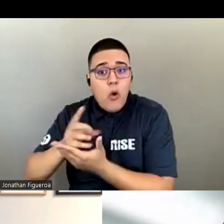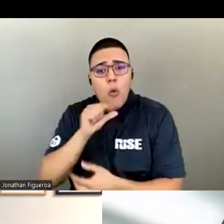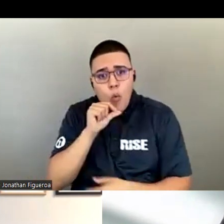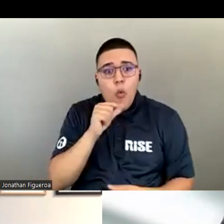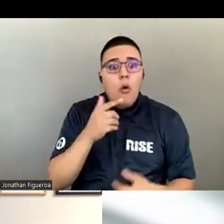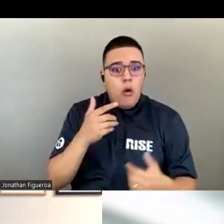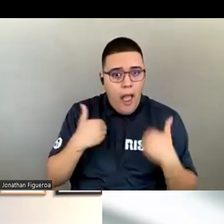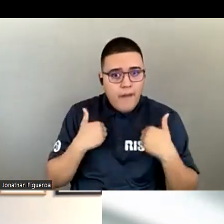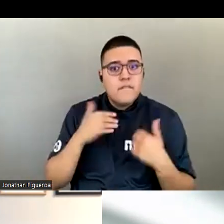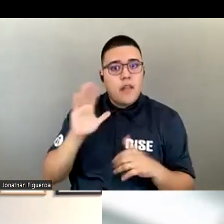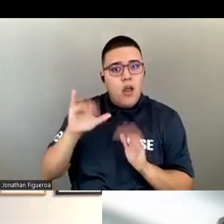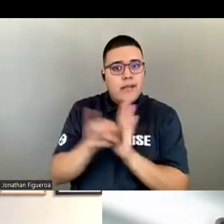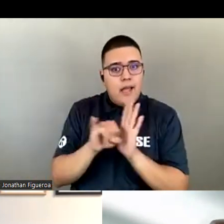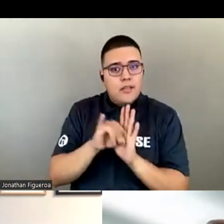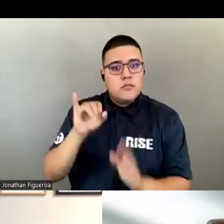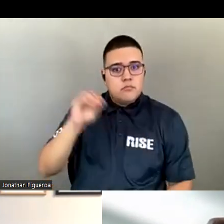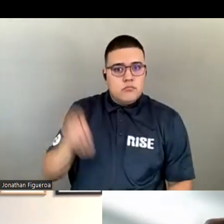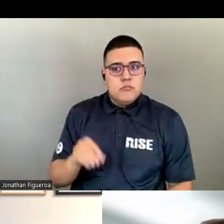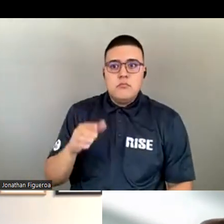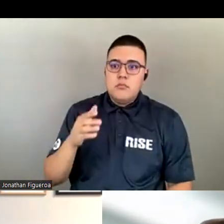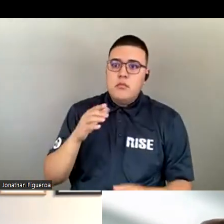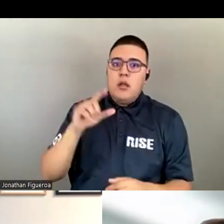trauma informed or certified?